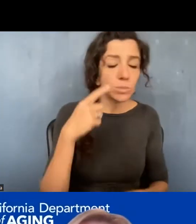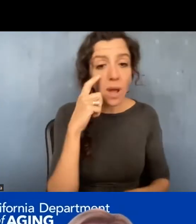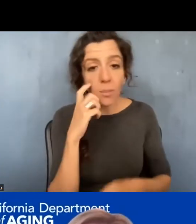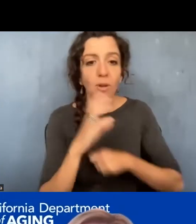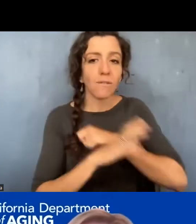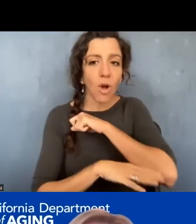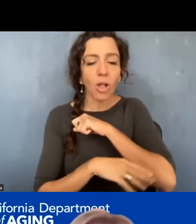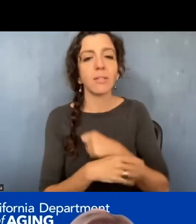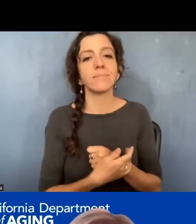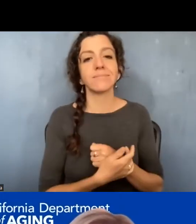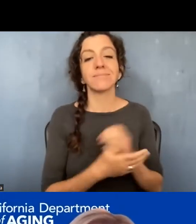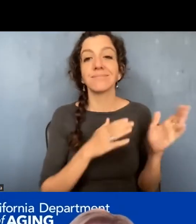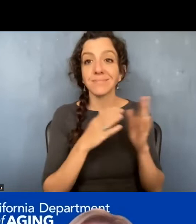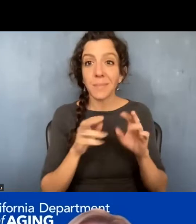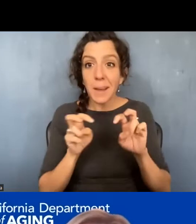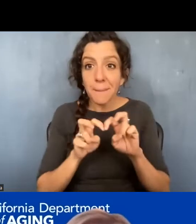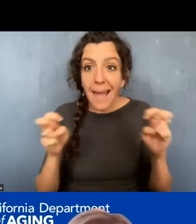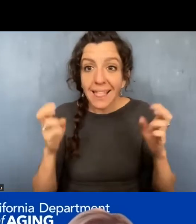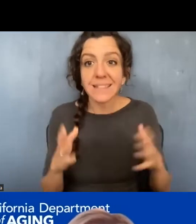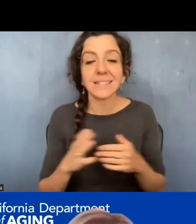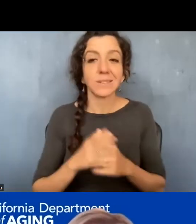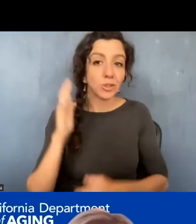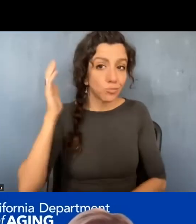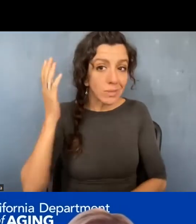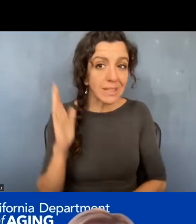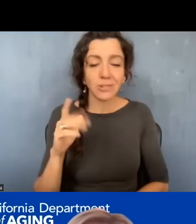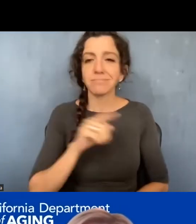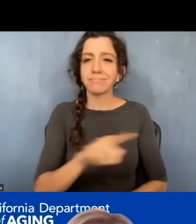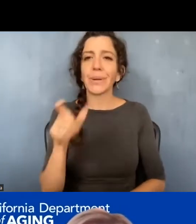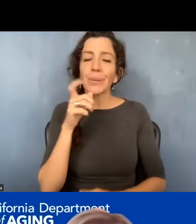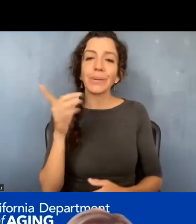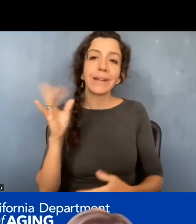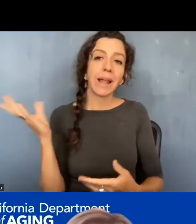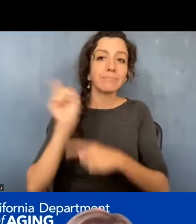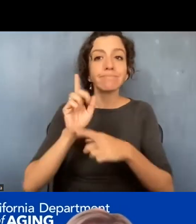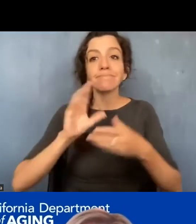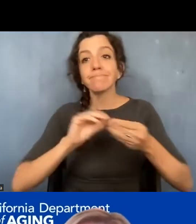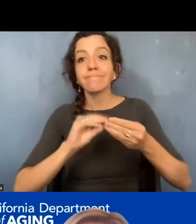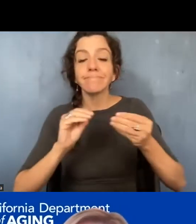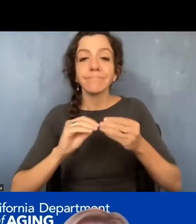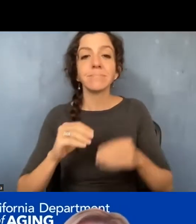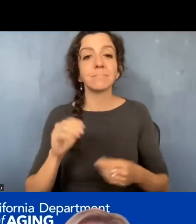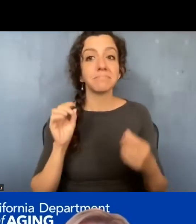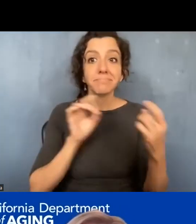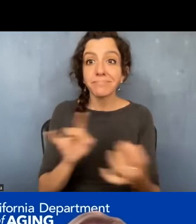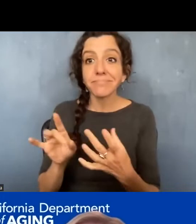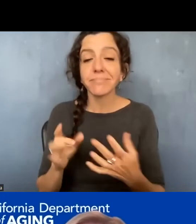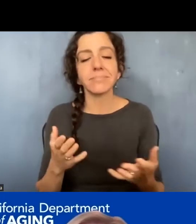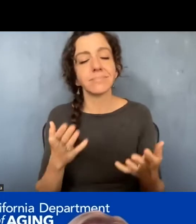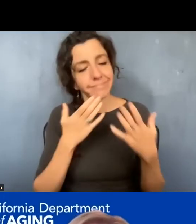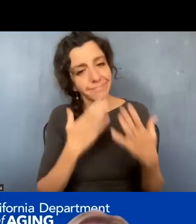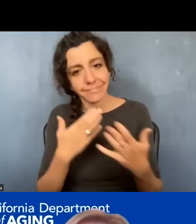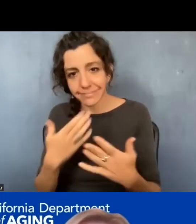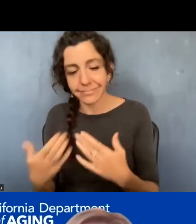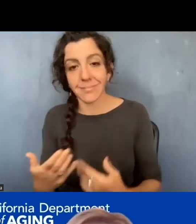of our panelists and presenters, everyone who provided public comment and input at those town hall meetings. Also